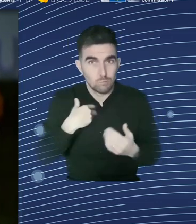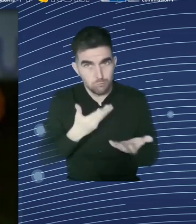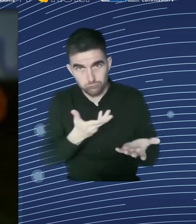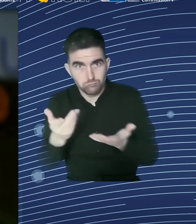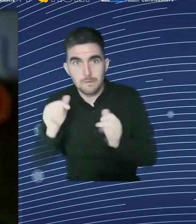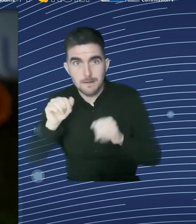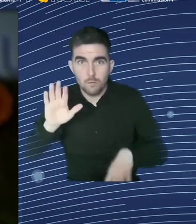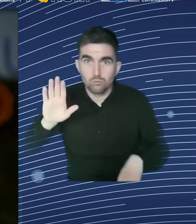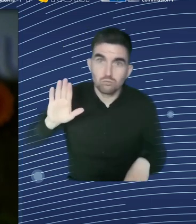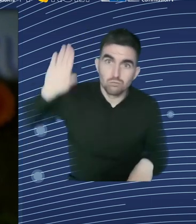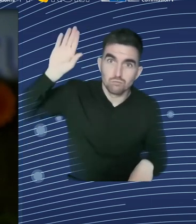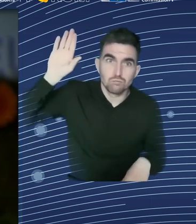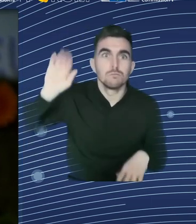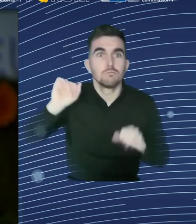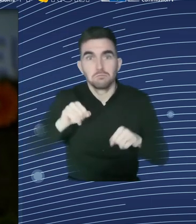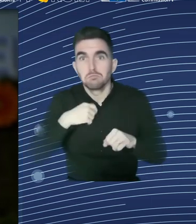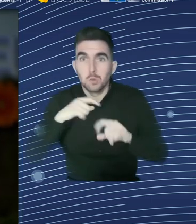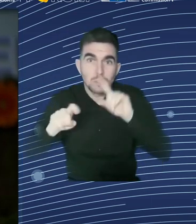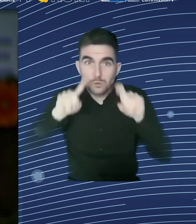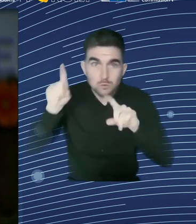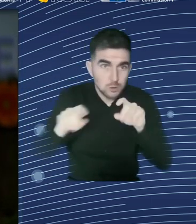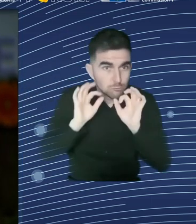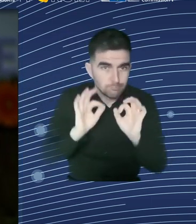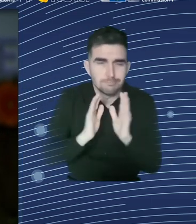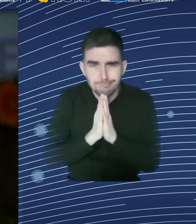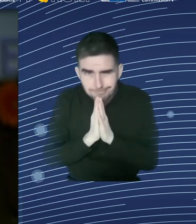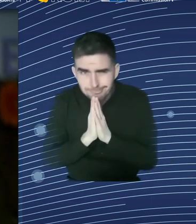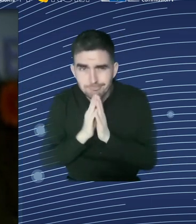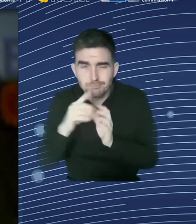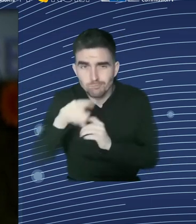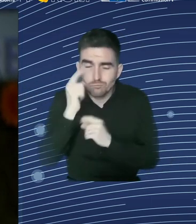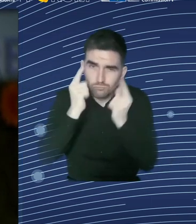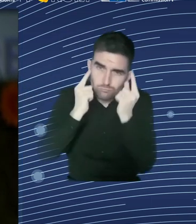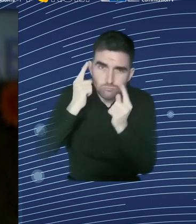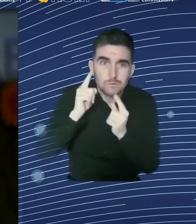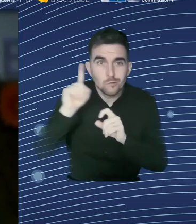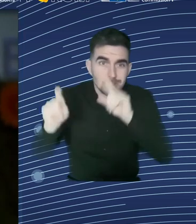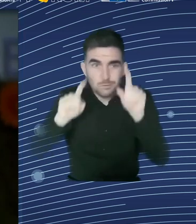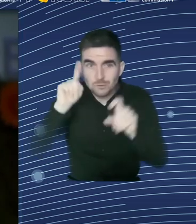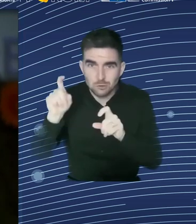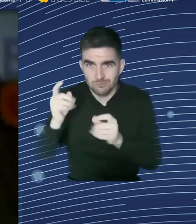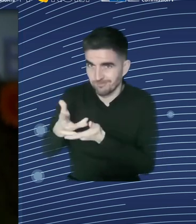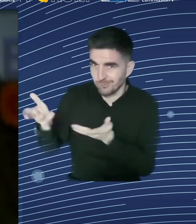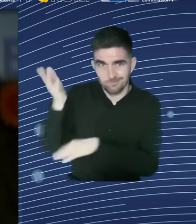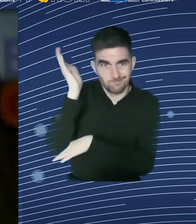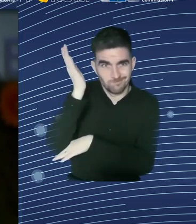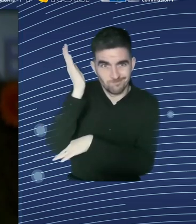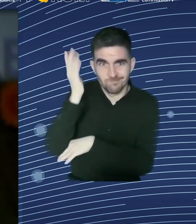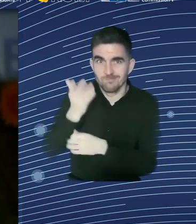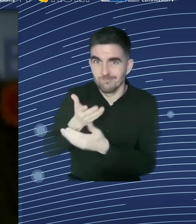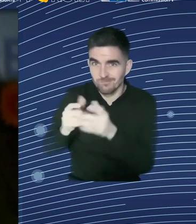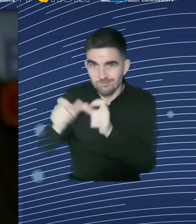to answer them. A quick word, in case you were not in the session this morning and you would like to find the